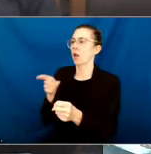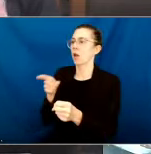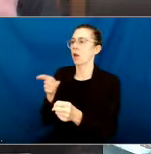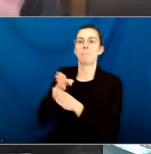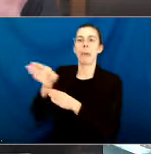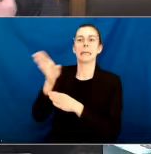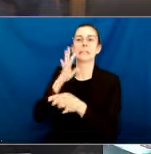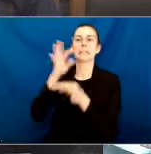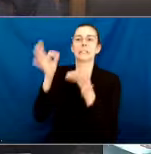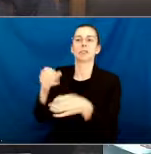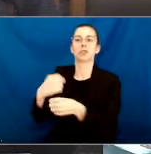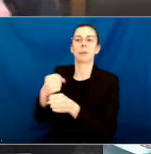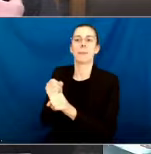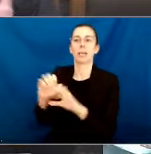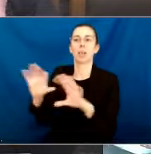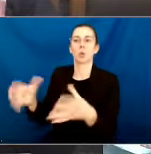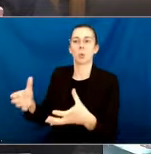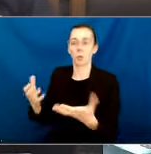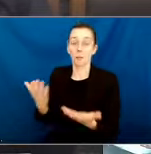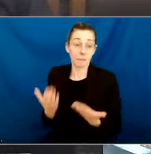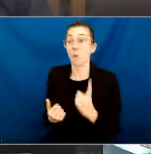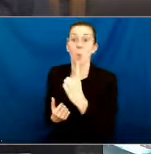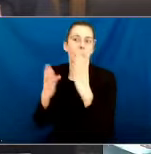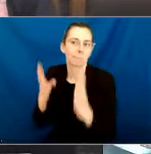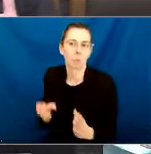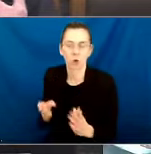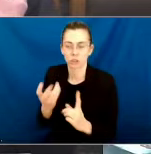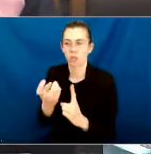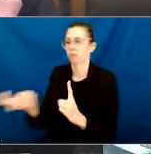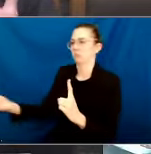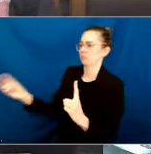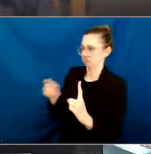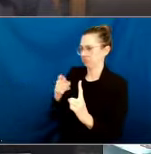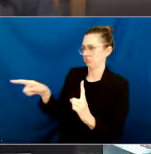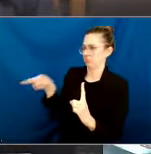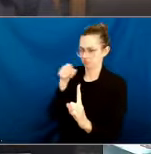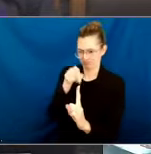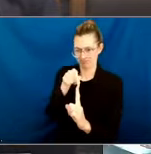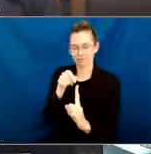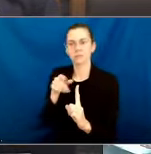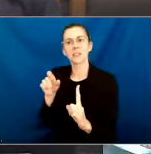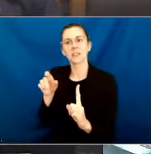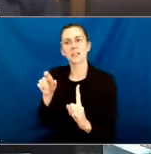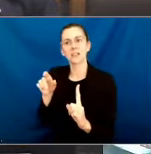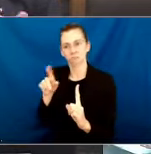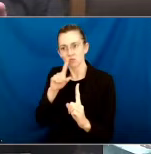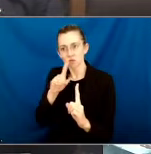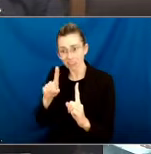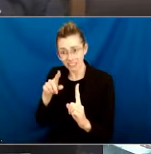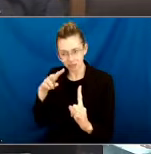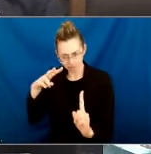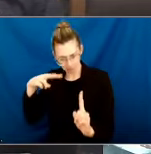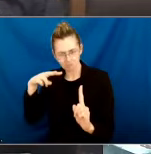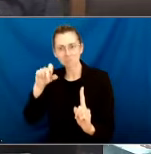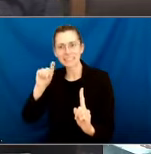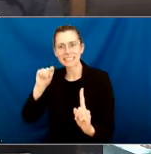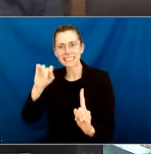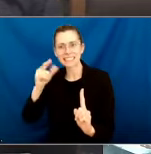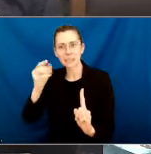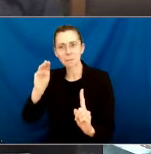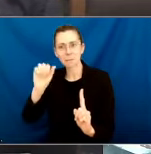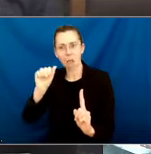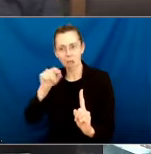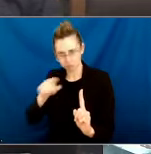individual, and quite often, unintentionally, stigma still operates to have members of those